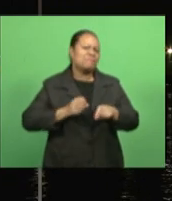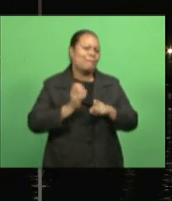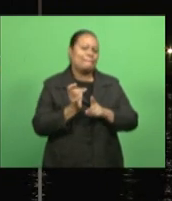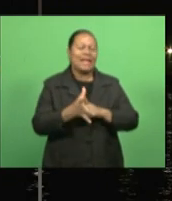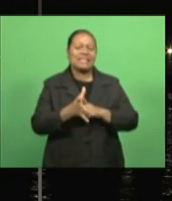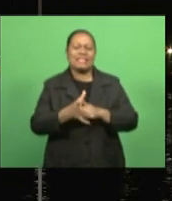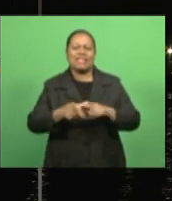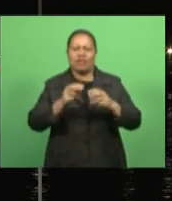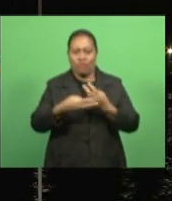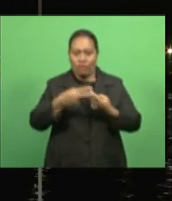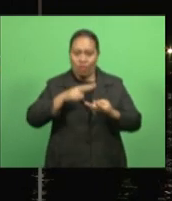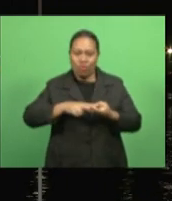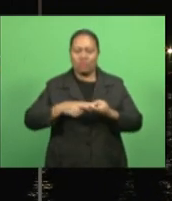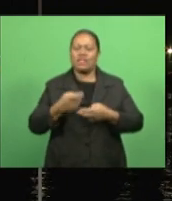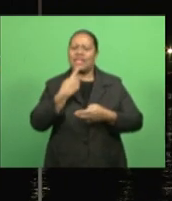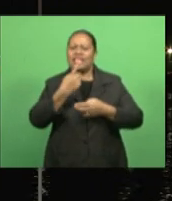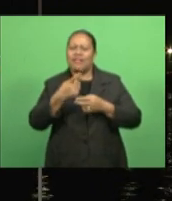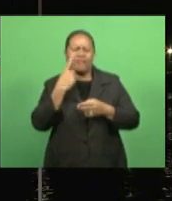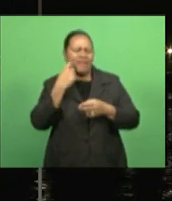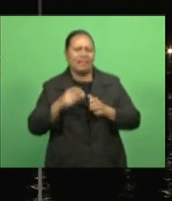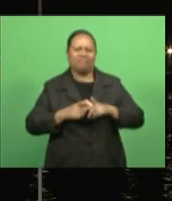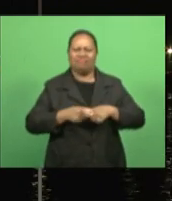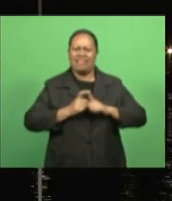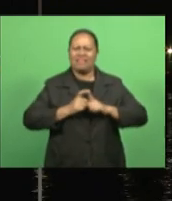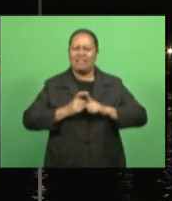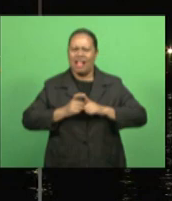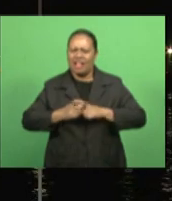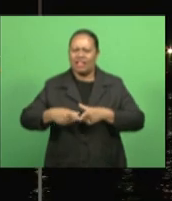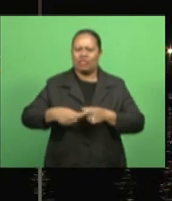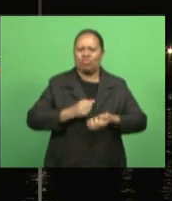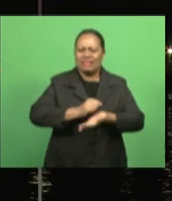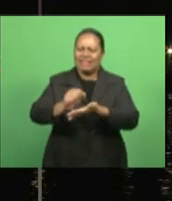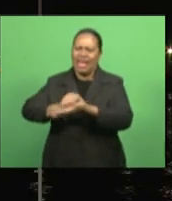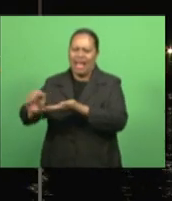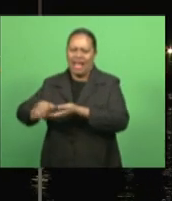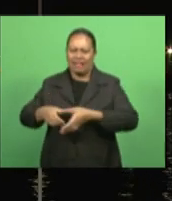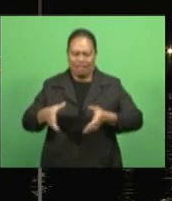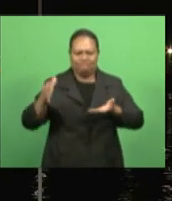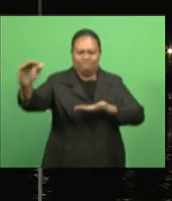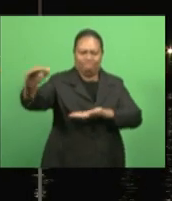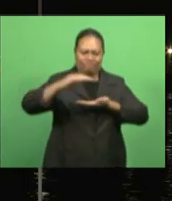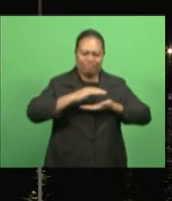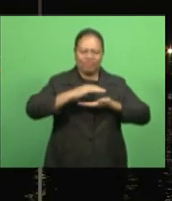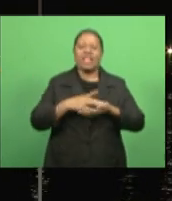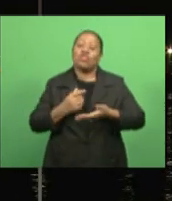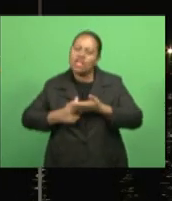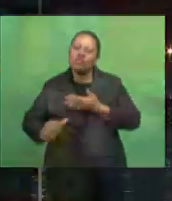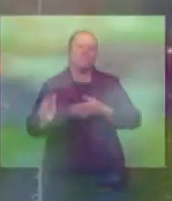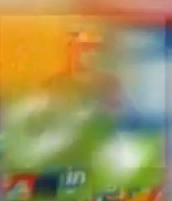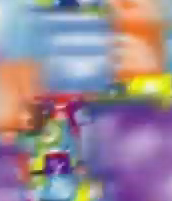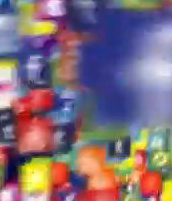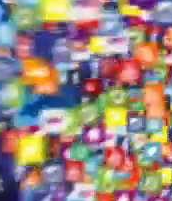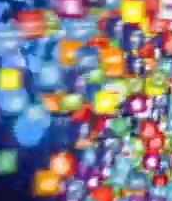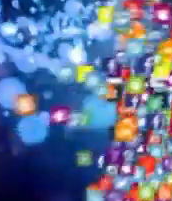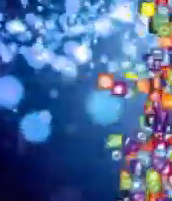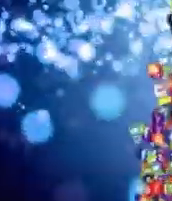nuts. However, many farmers find it difficult to market their abundant harvests and are now resorting to e-commerce.